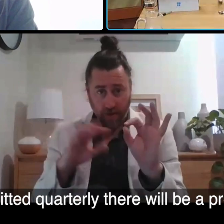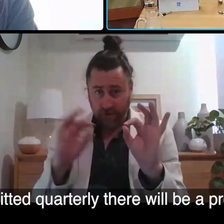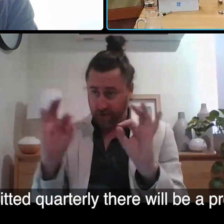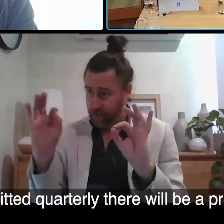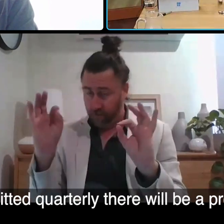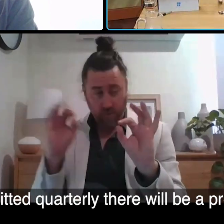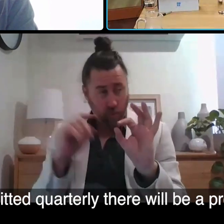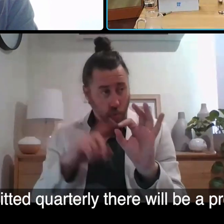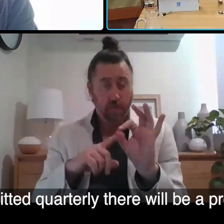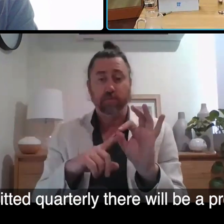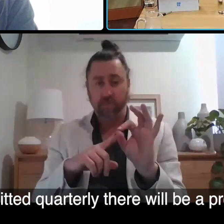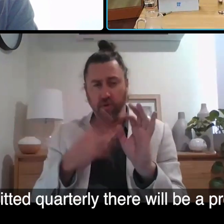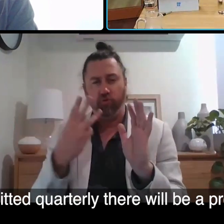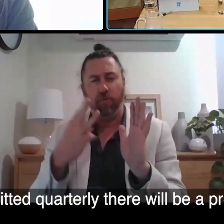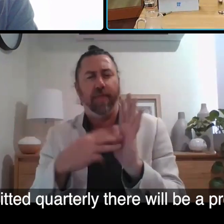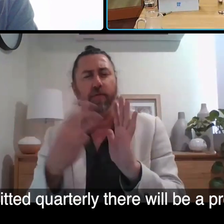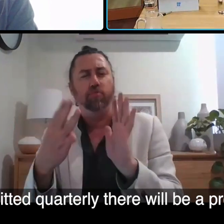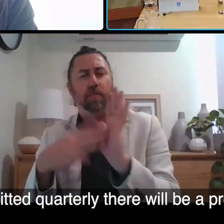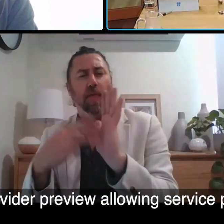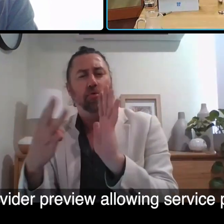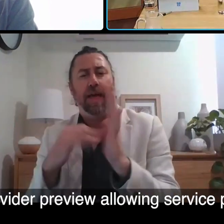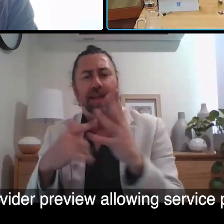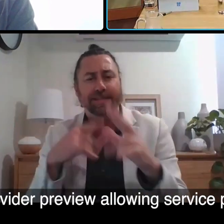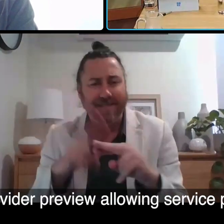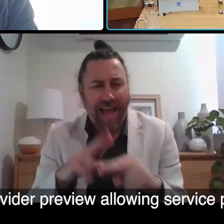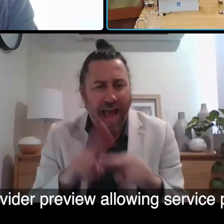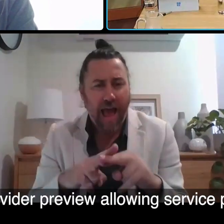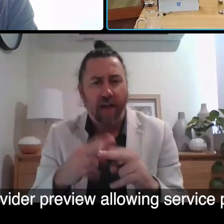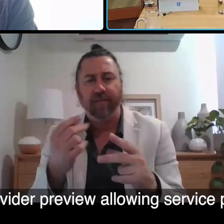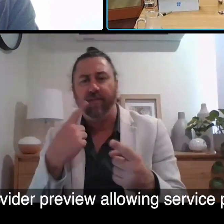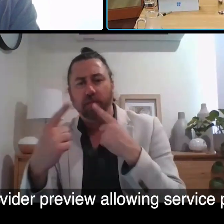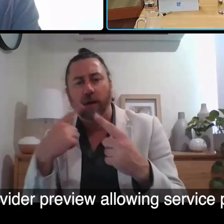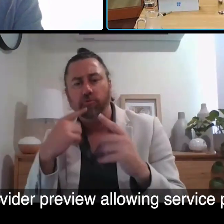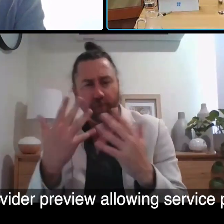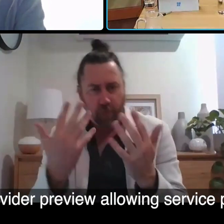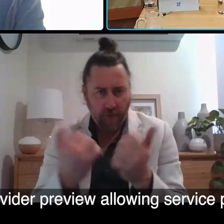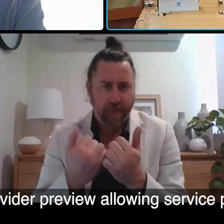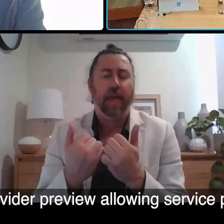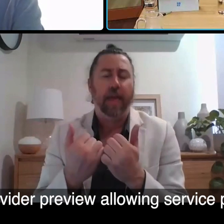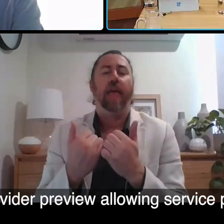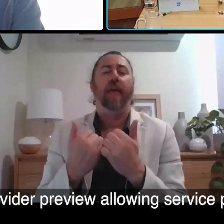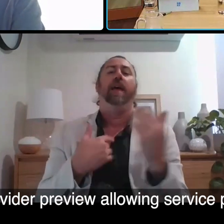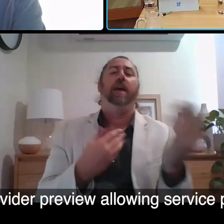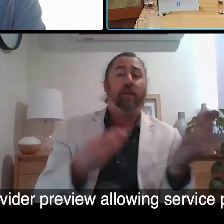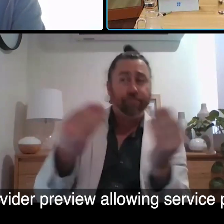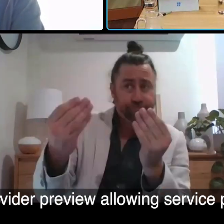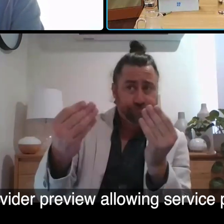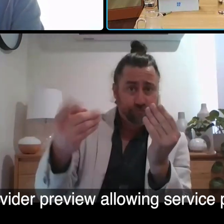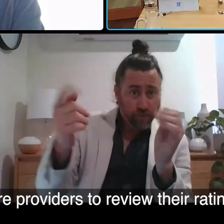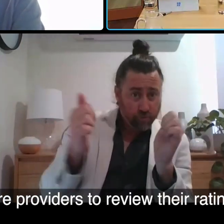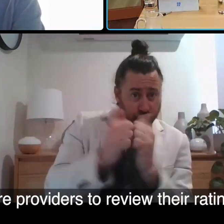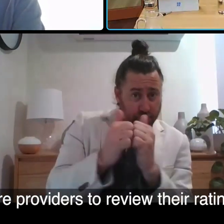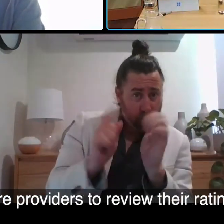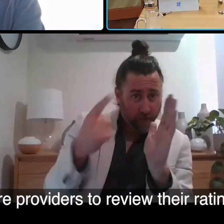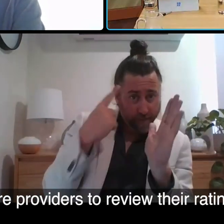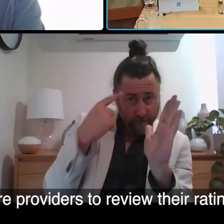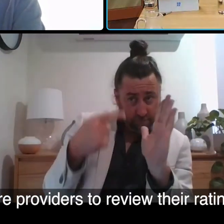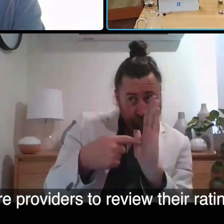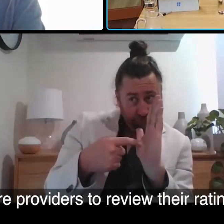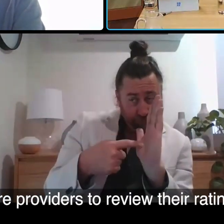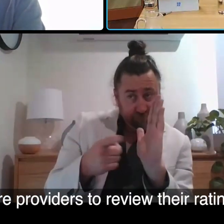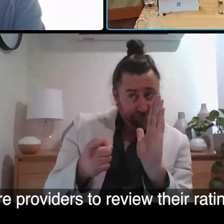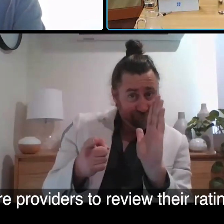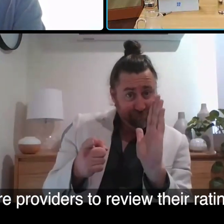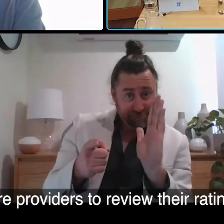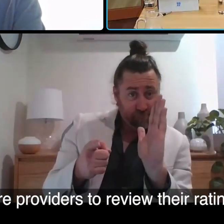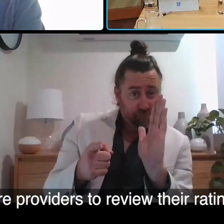quarterly, there will be a process of then the provider preview, allowing service providers or aged care providers